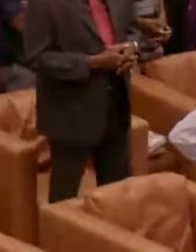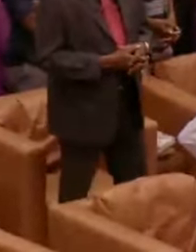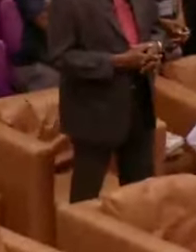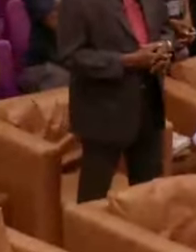We keep